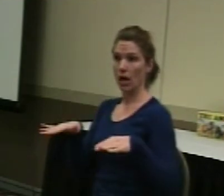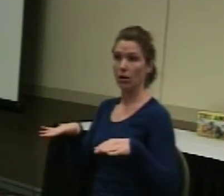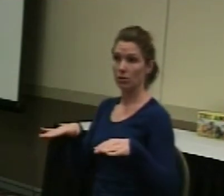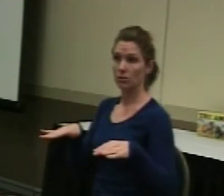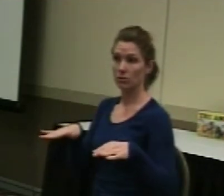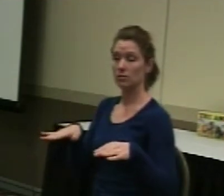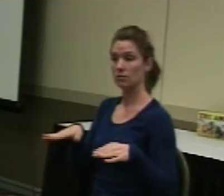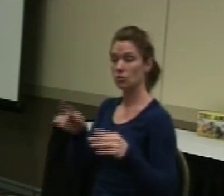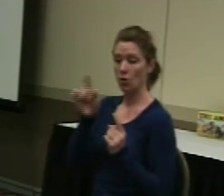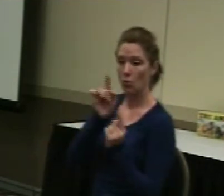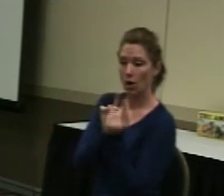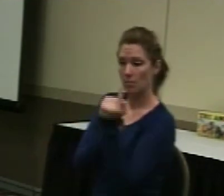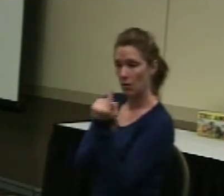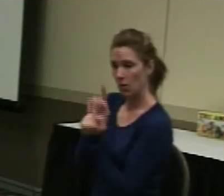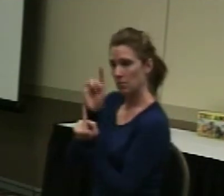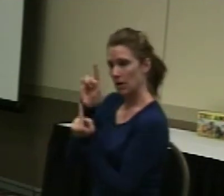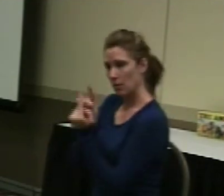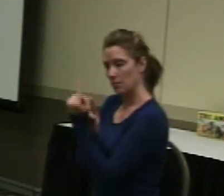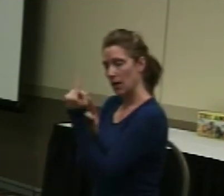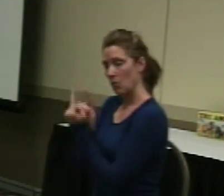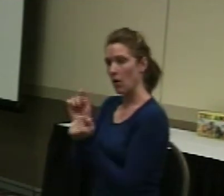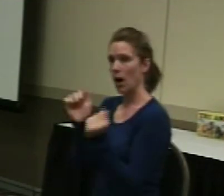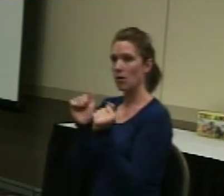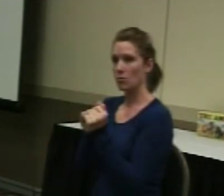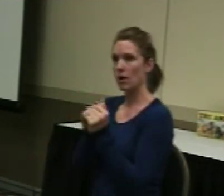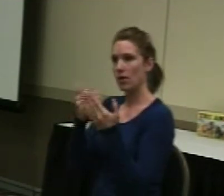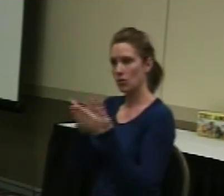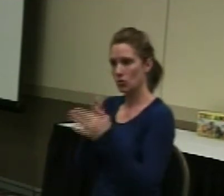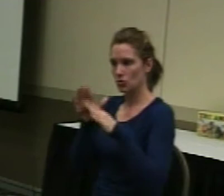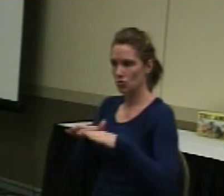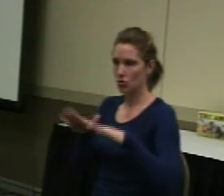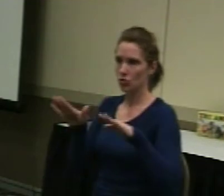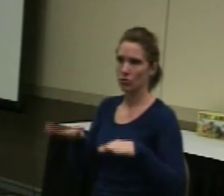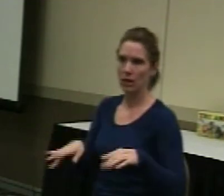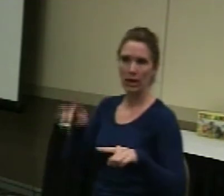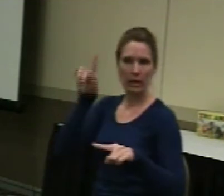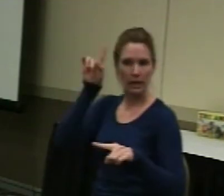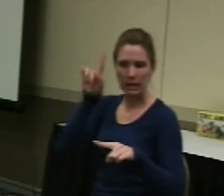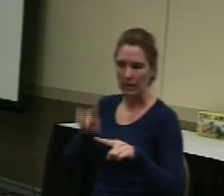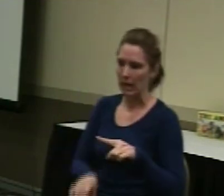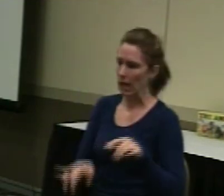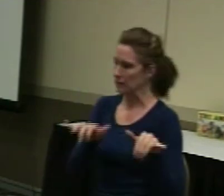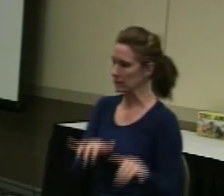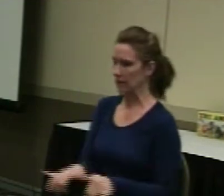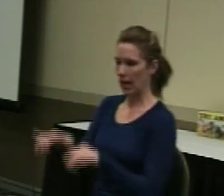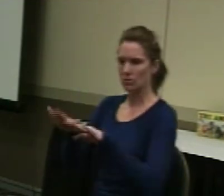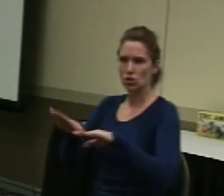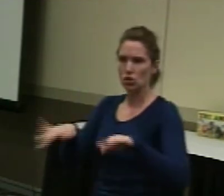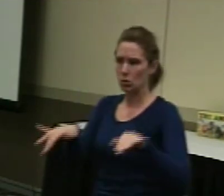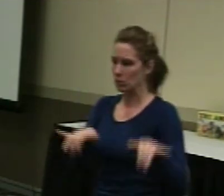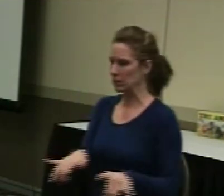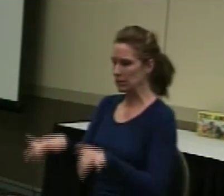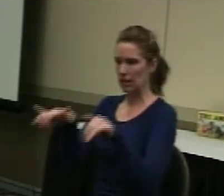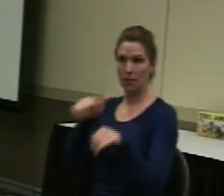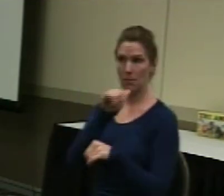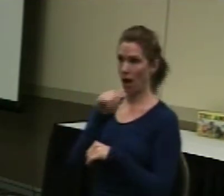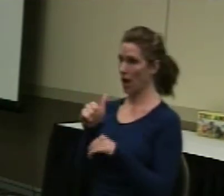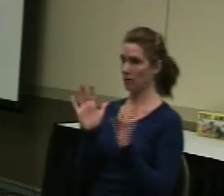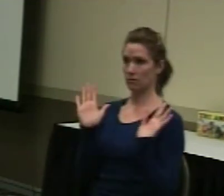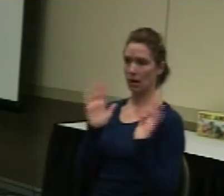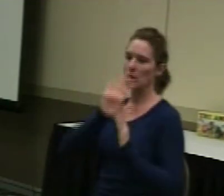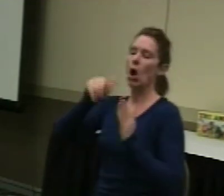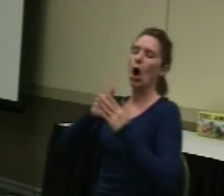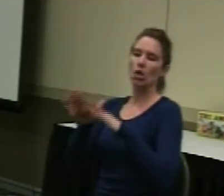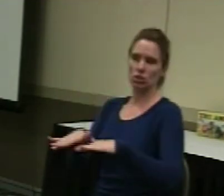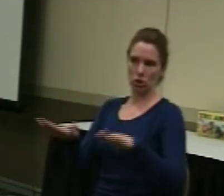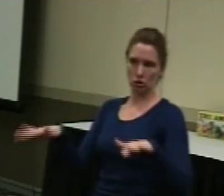which is another characteristic of our work, we cannot ever expect two children to be the same, never. You know, obviously that's true of all children